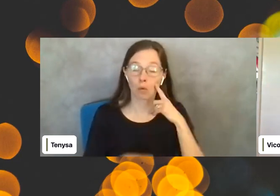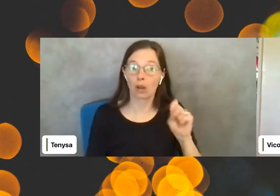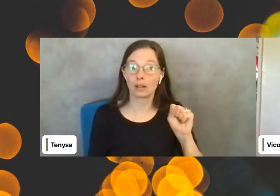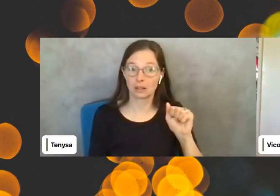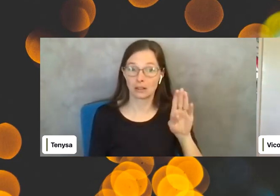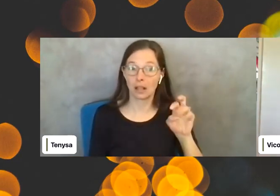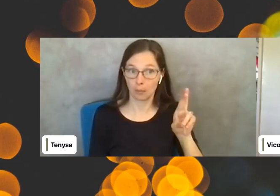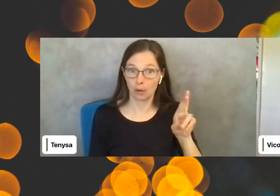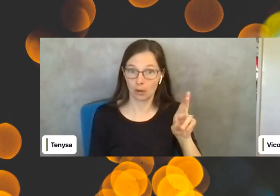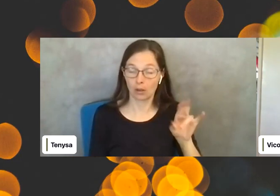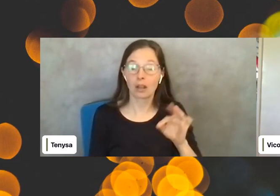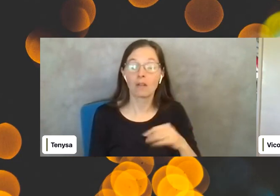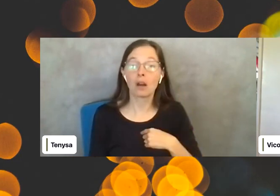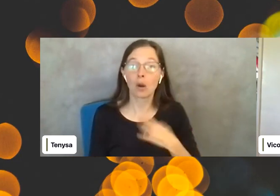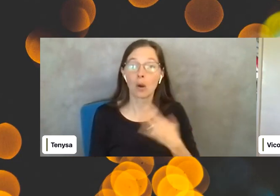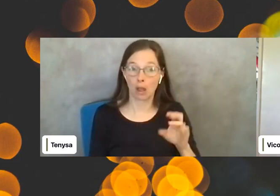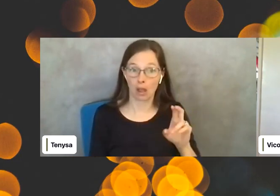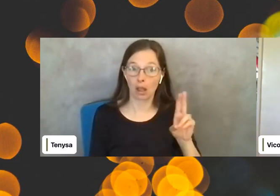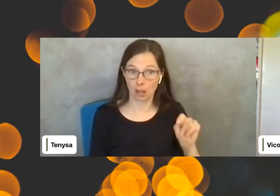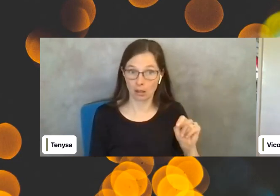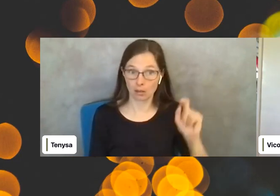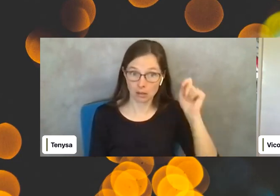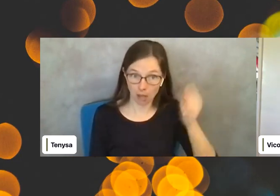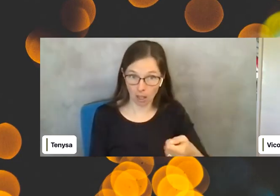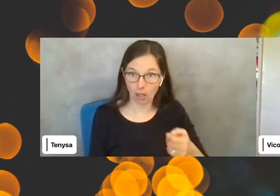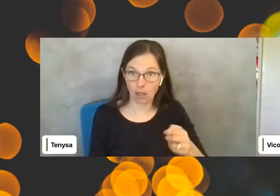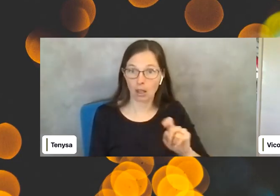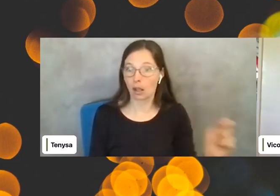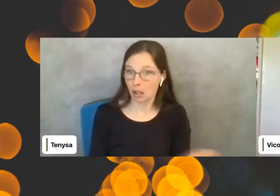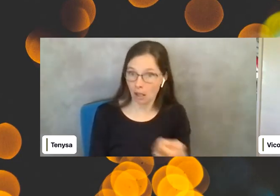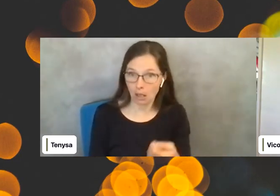I'm going to cut, or I'm going to go at someone's